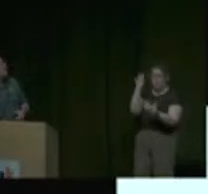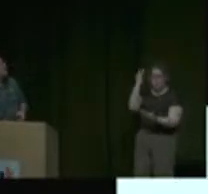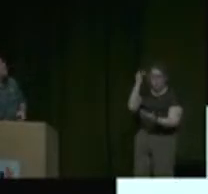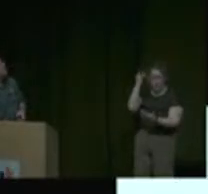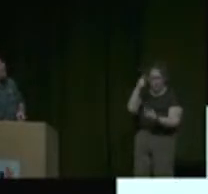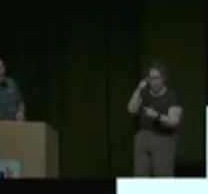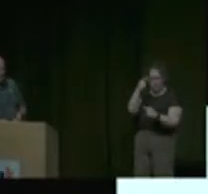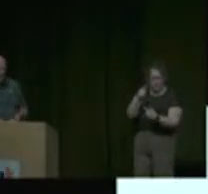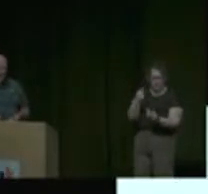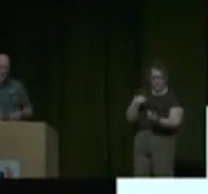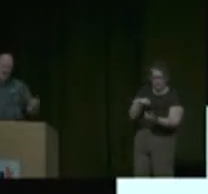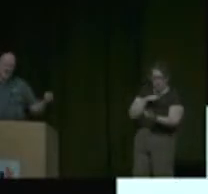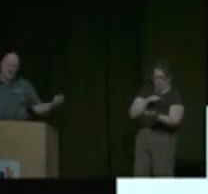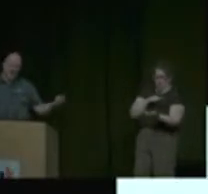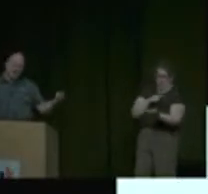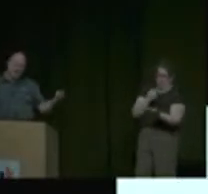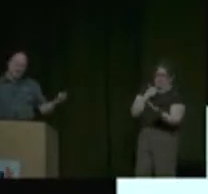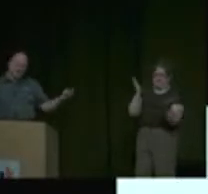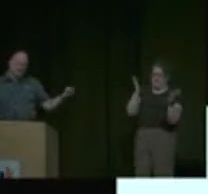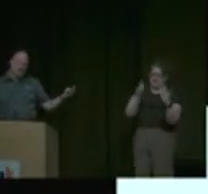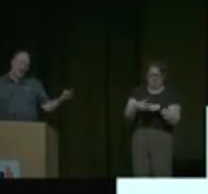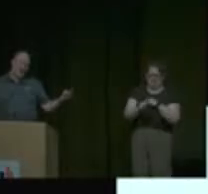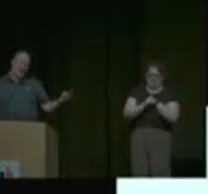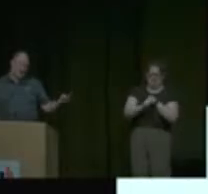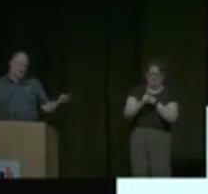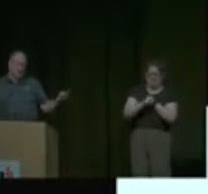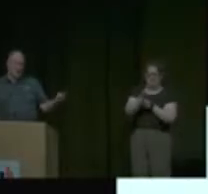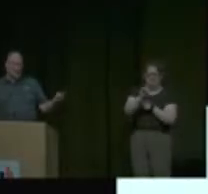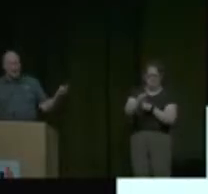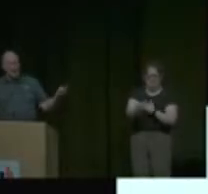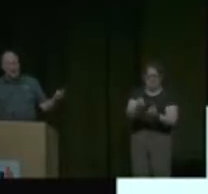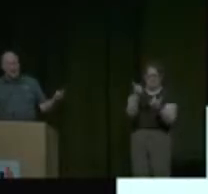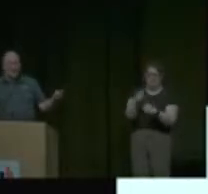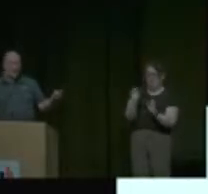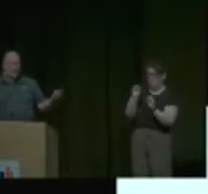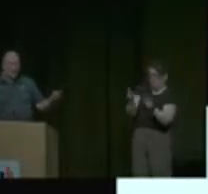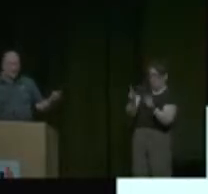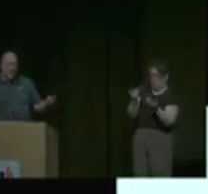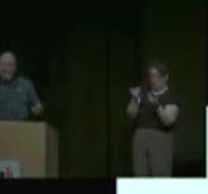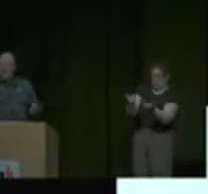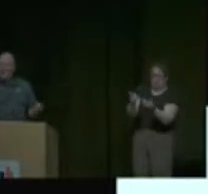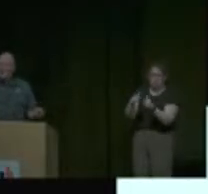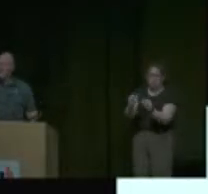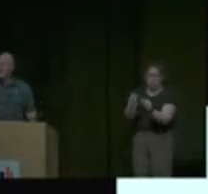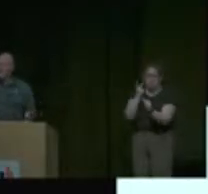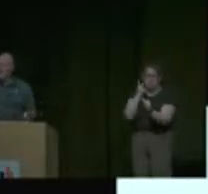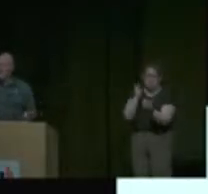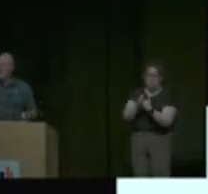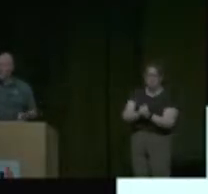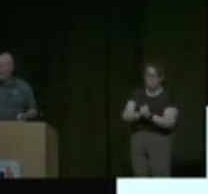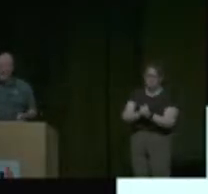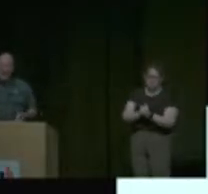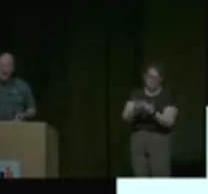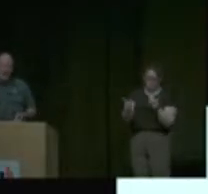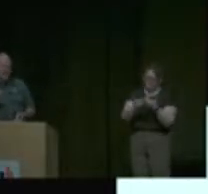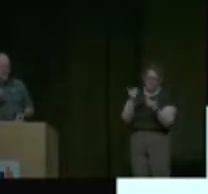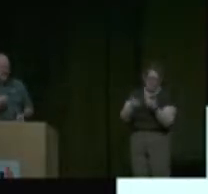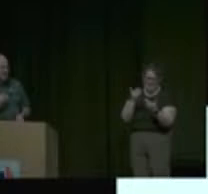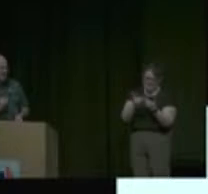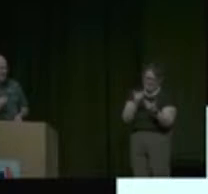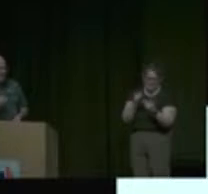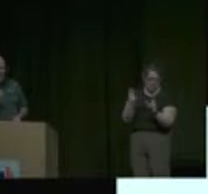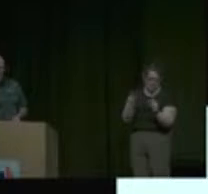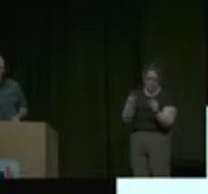we weren't so bright. We said, danger, take the dam out. And we're like, okay, let's try that. It wasn't easy. And it is